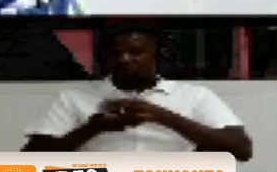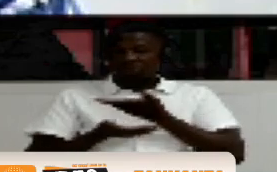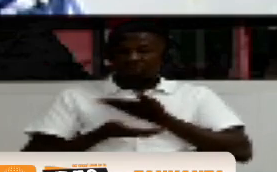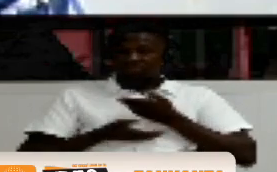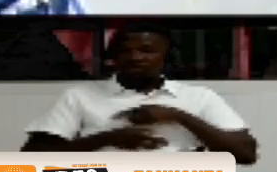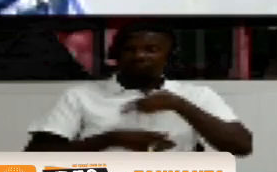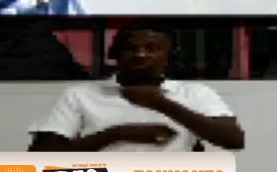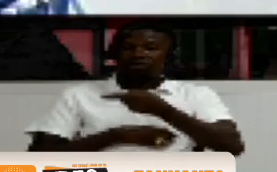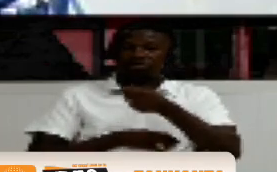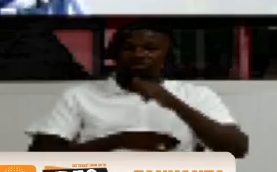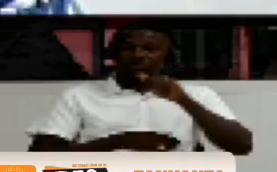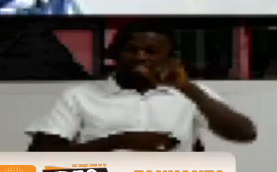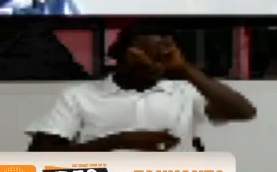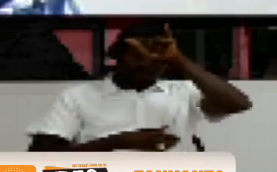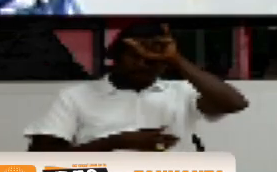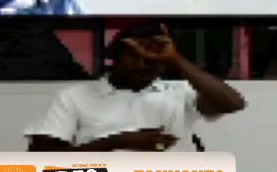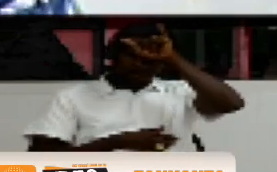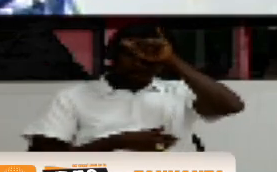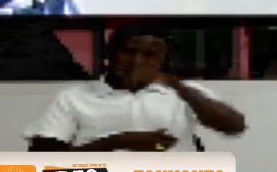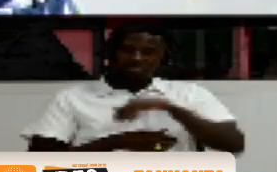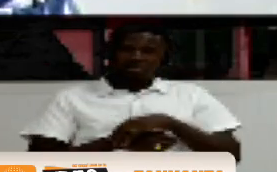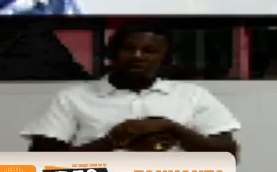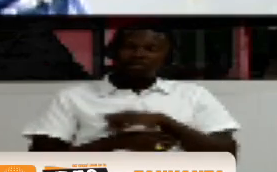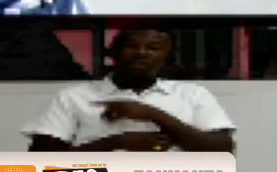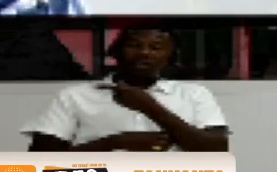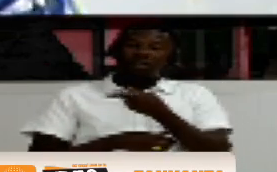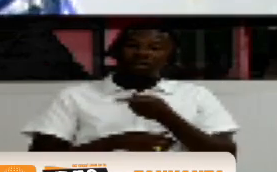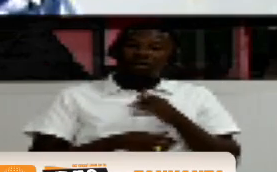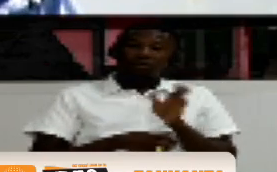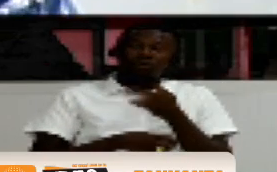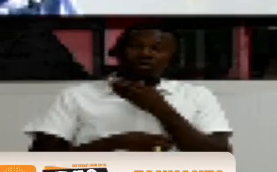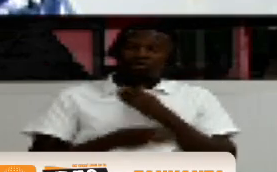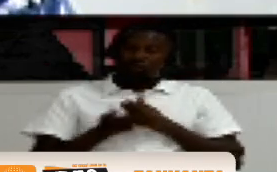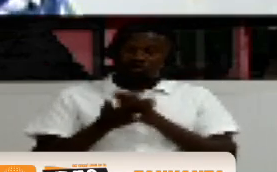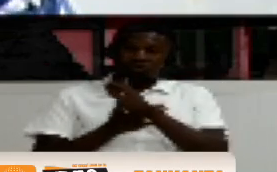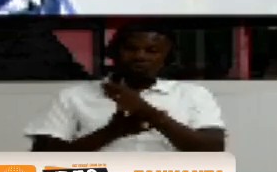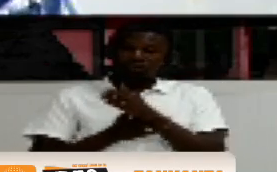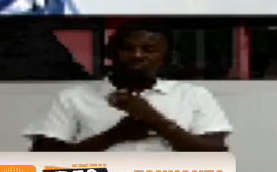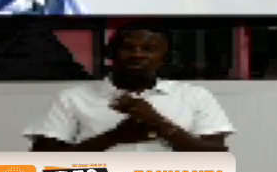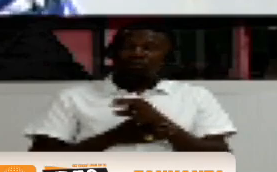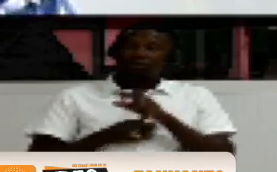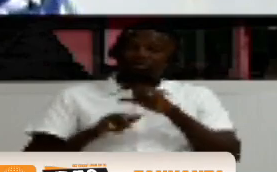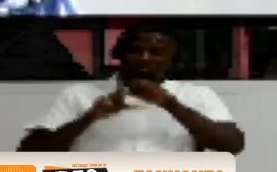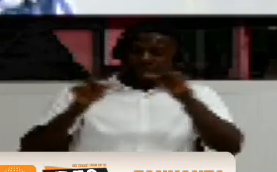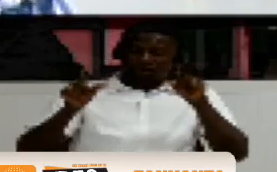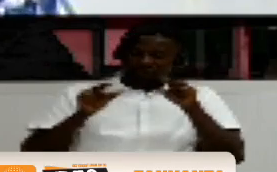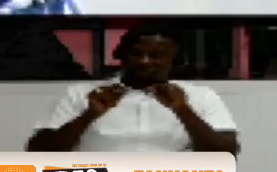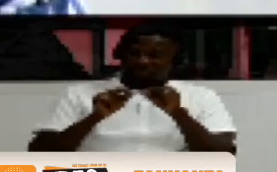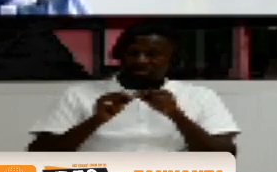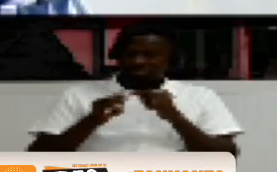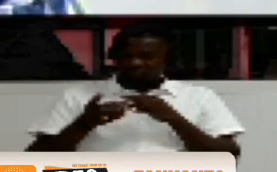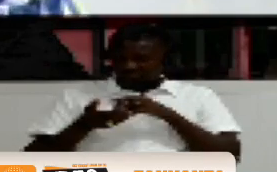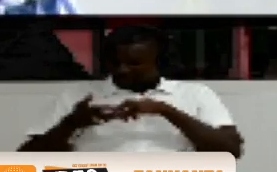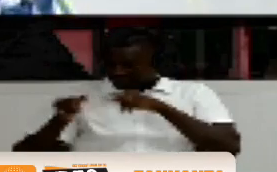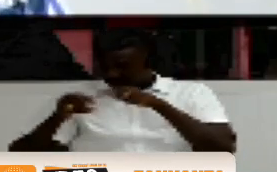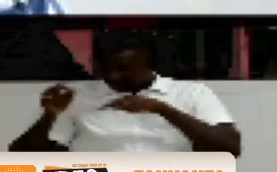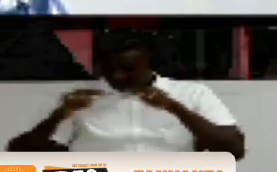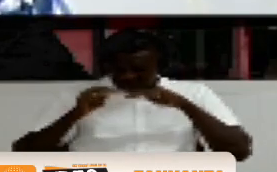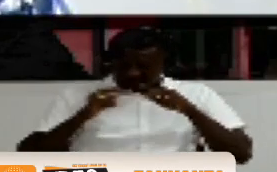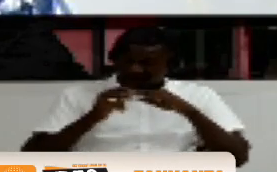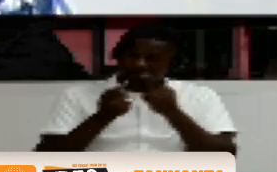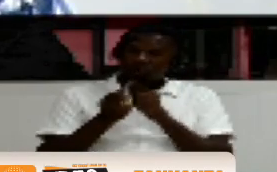Egypt. They went through the immigration processing system with our